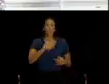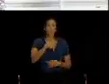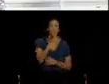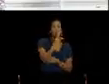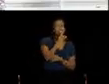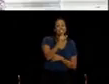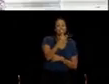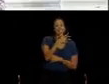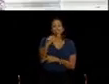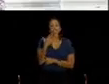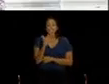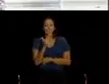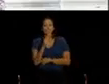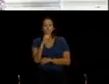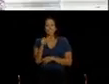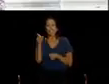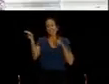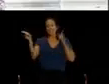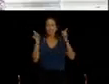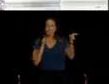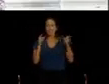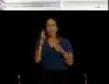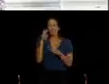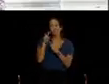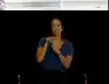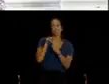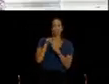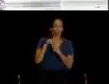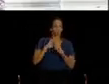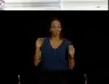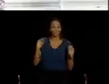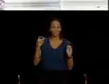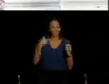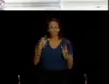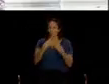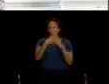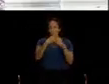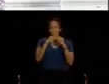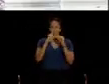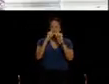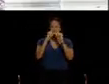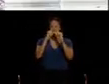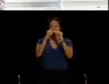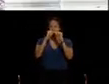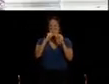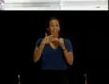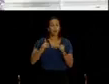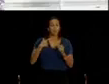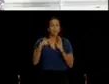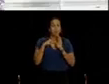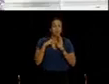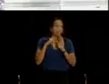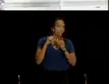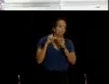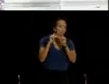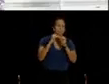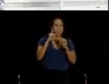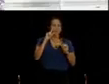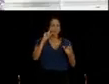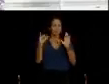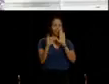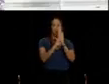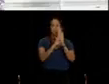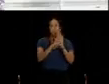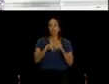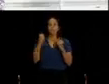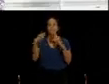not an either or thing. And as a journalist, you're constantly on deadline. I'm constantly being emailed by editors like,